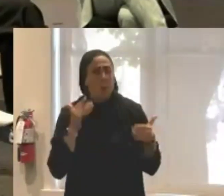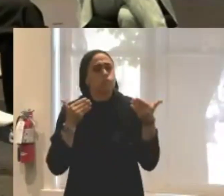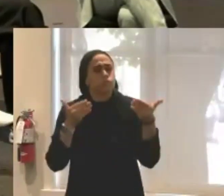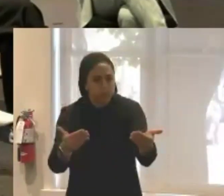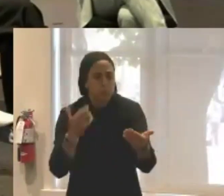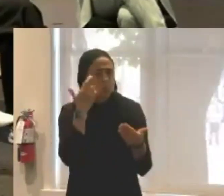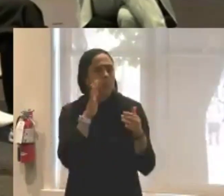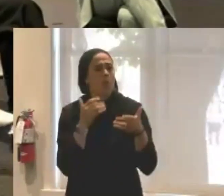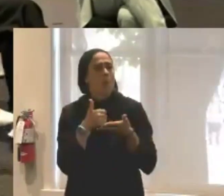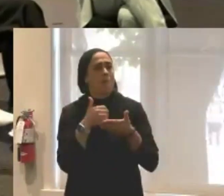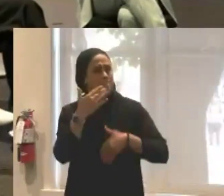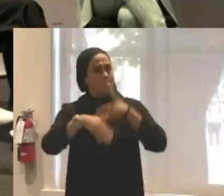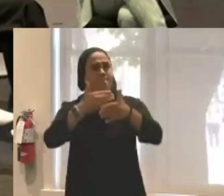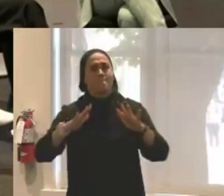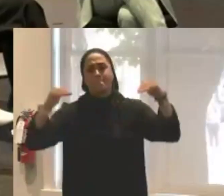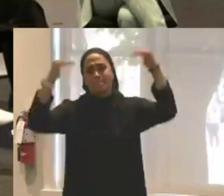forward. Thank you.